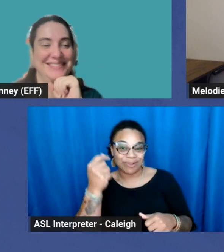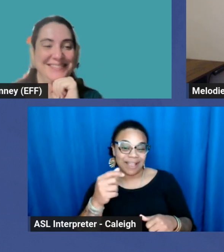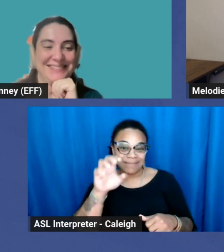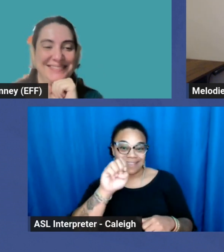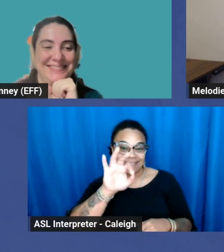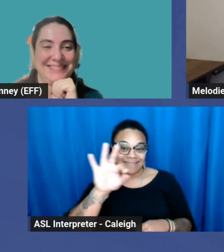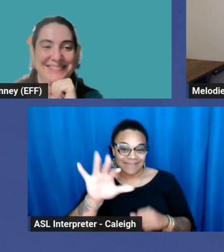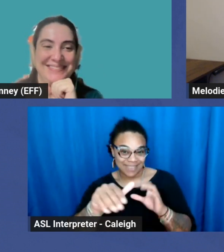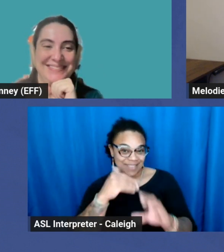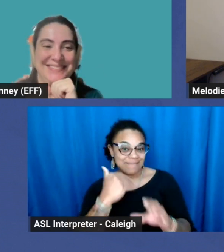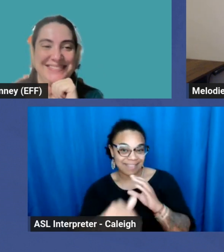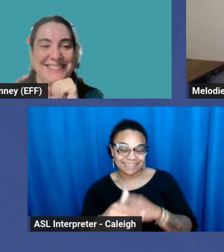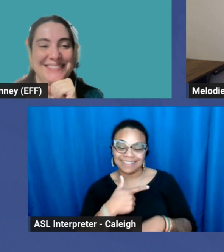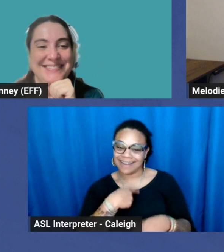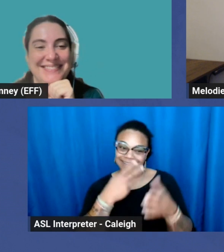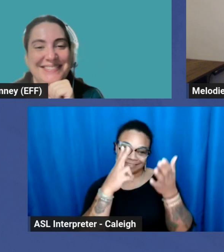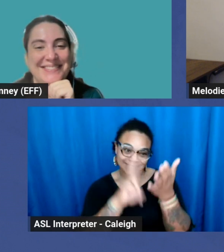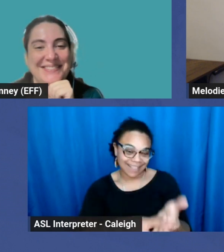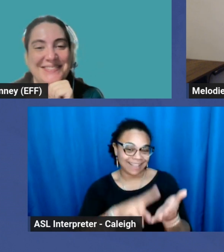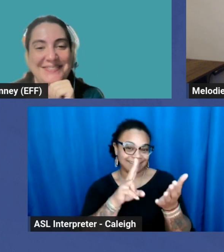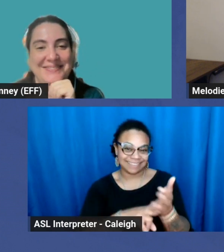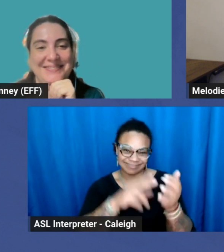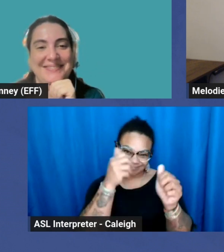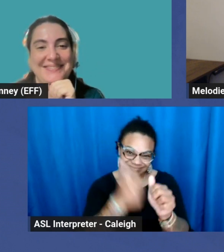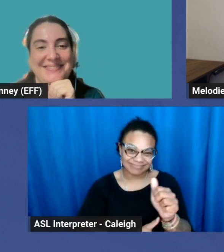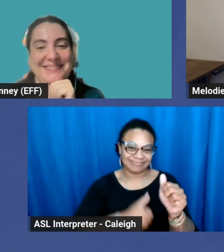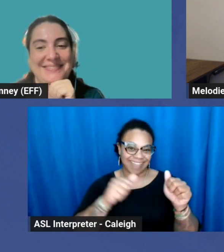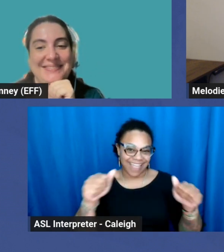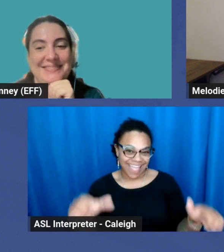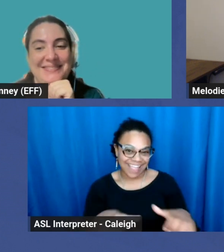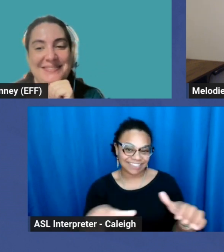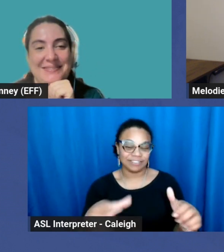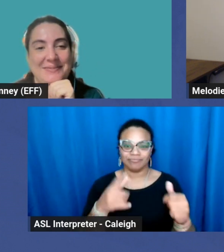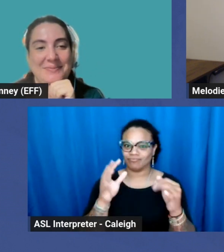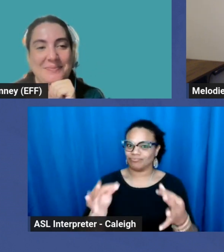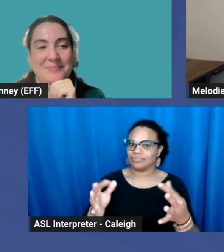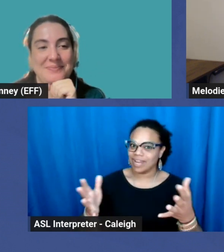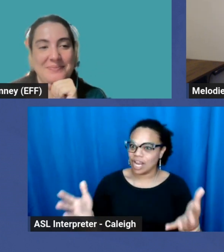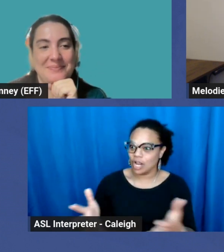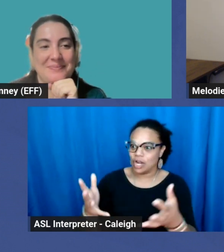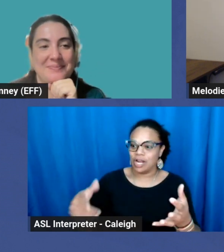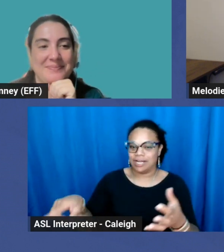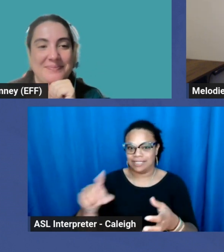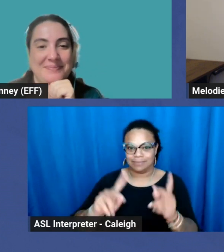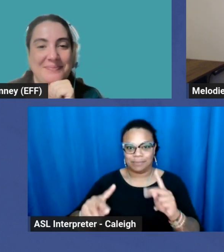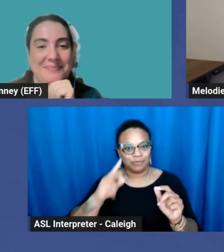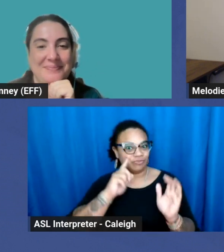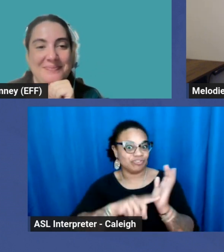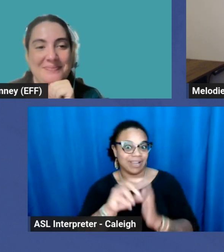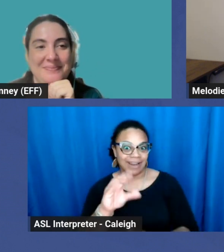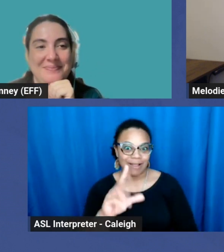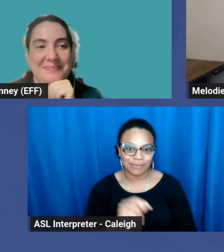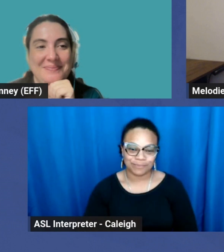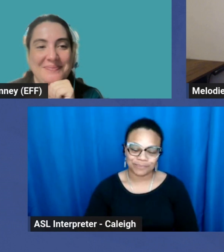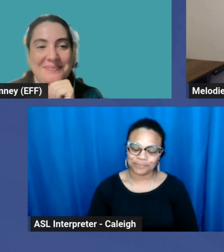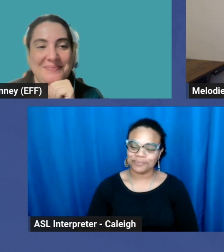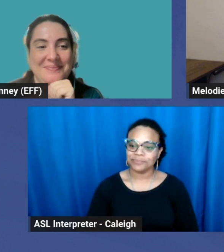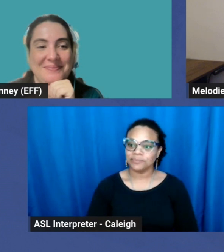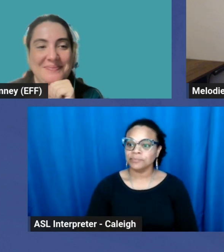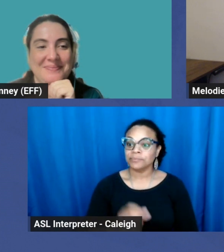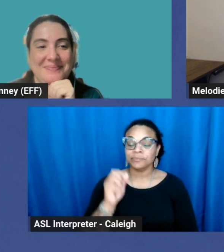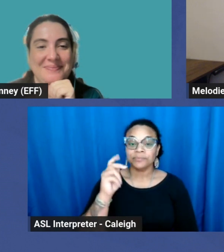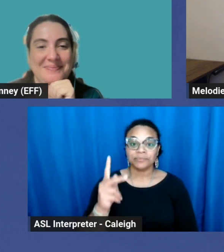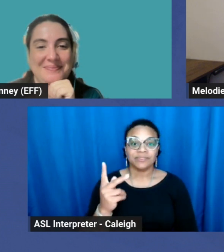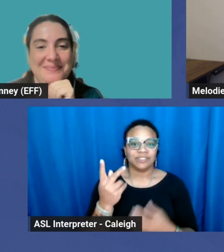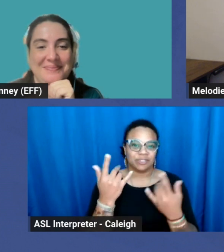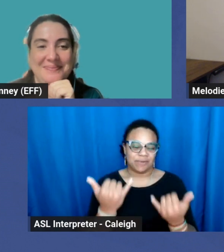do sign all of those actions. So I would definitely encourage folks to check that out. All right. So let's